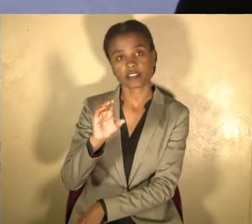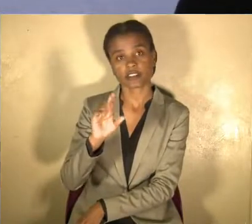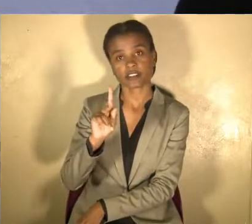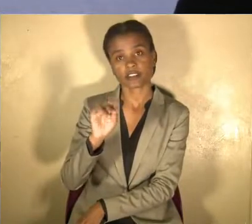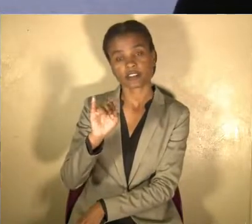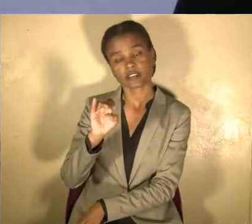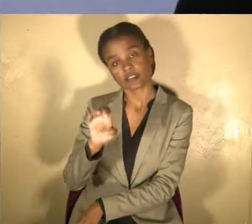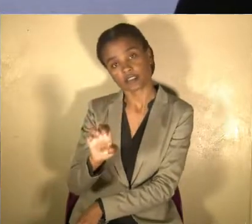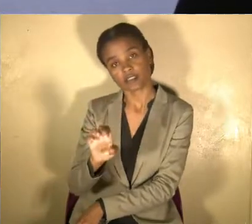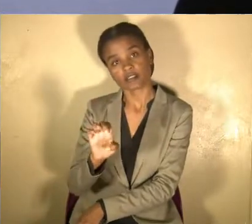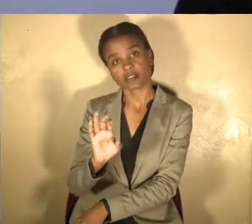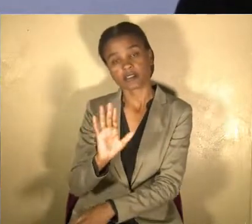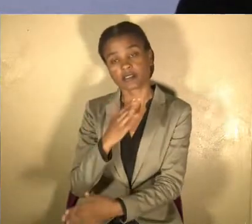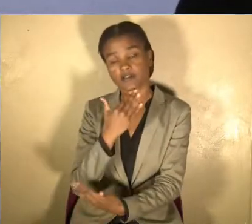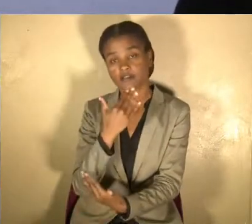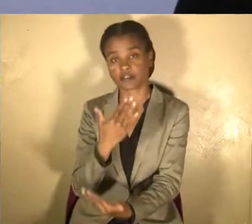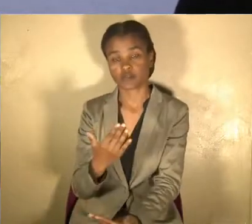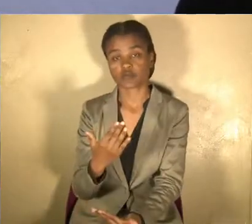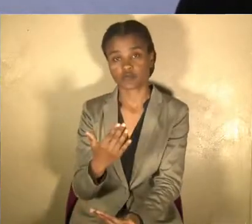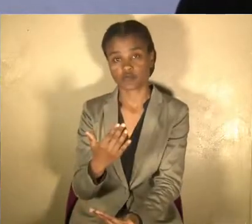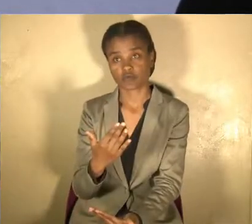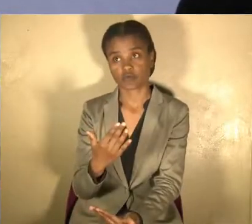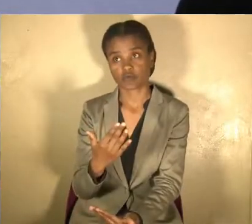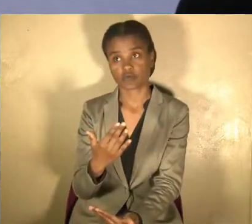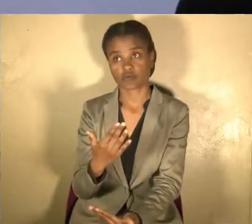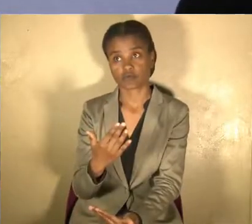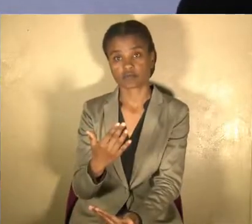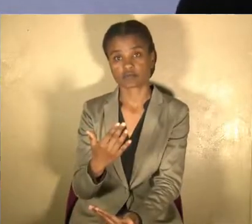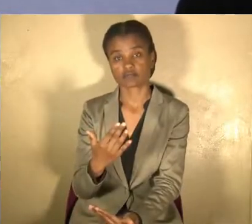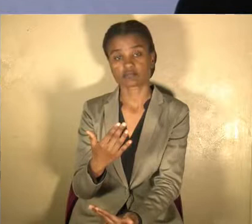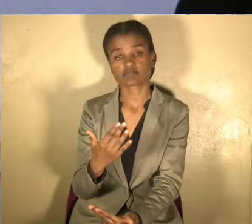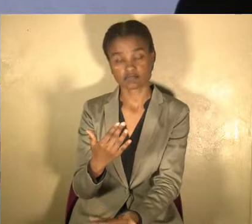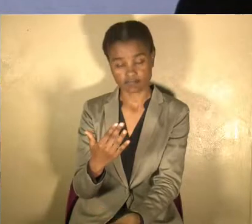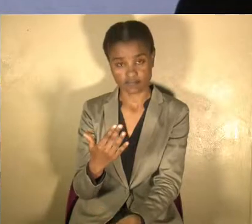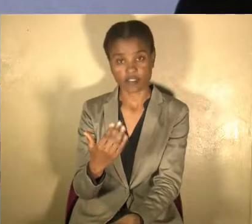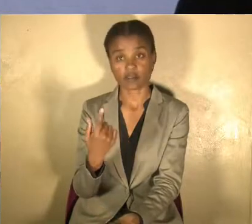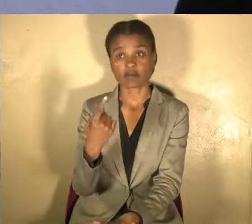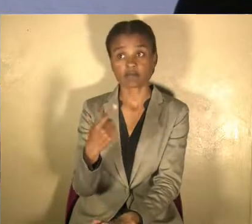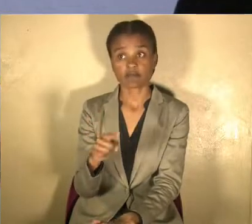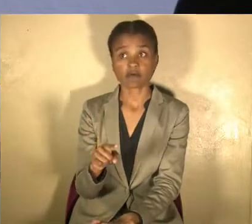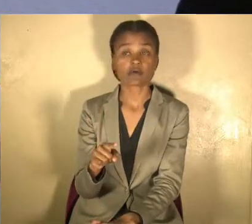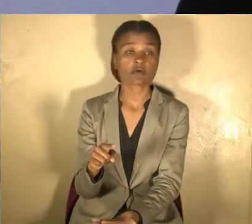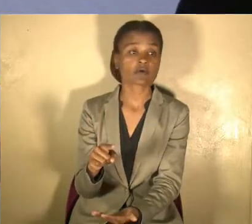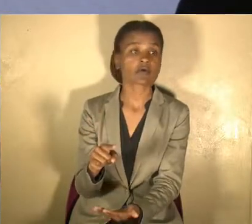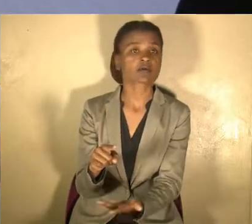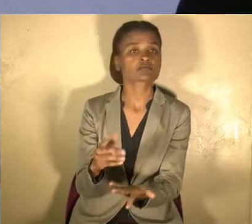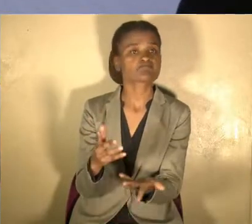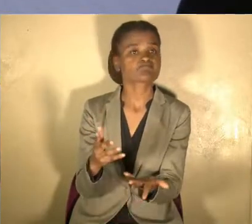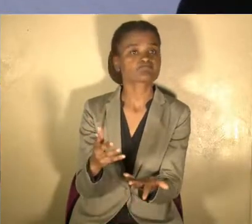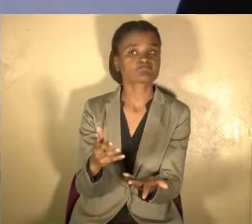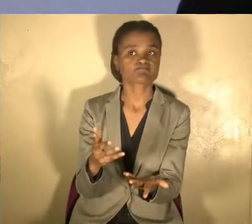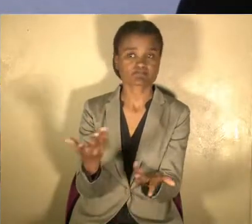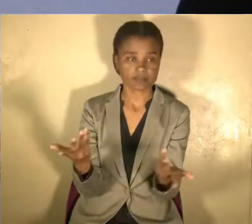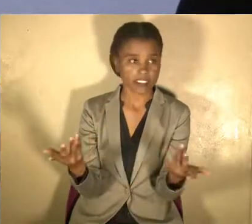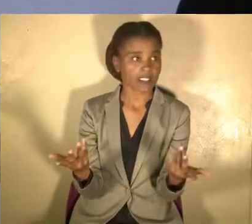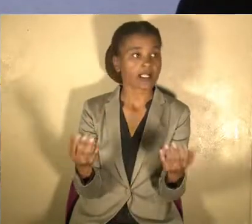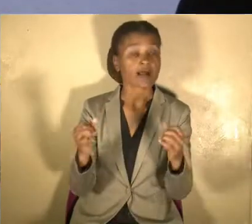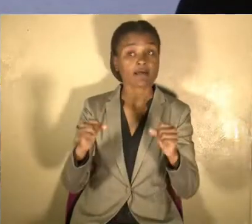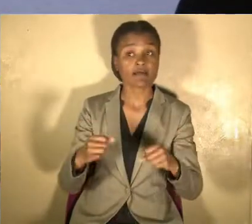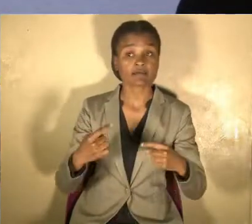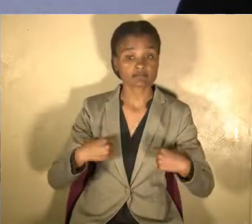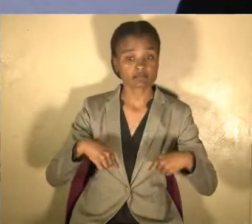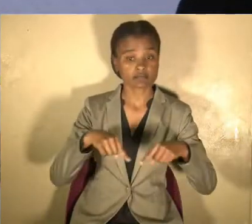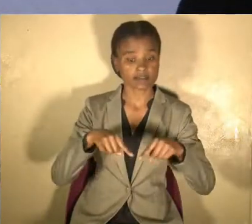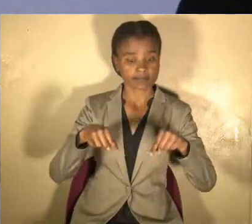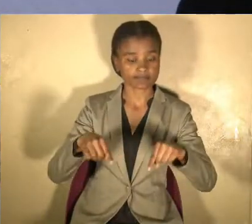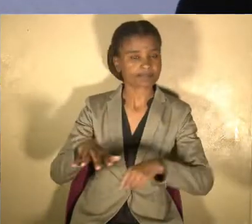panel in her absentia for allowing us to use the venue and also